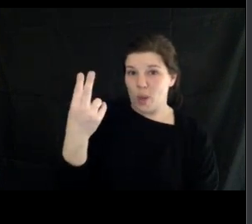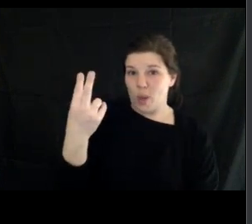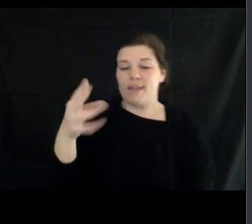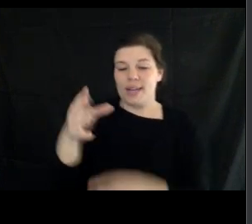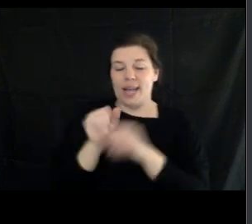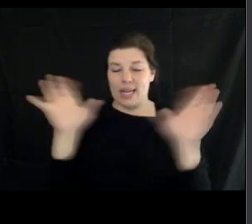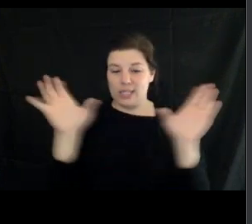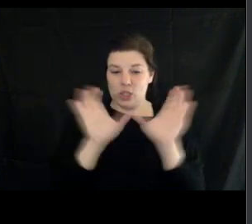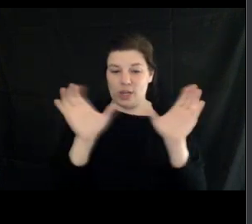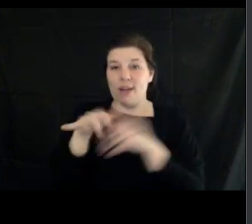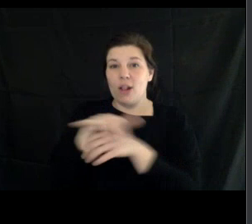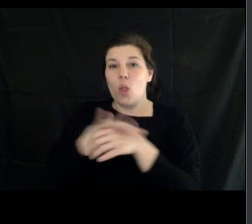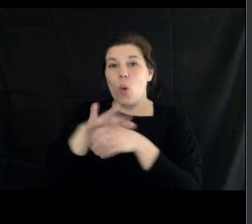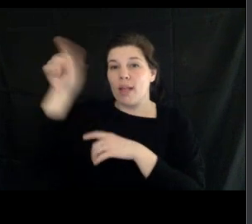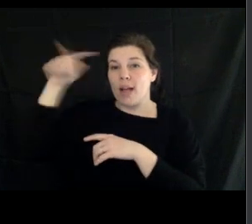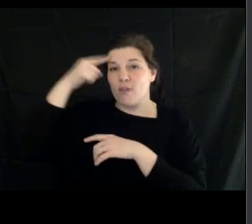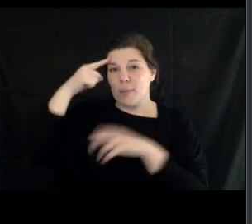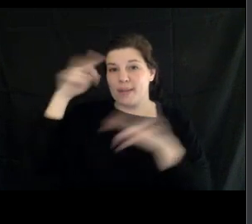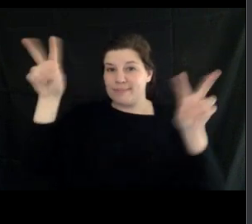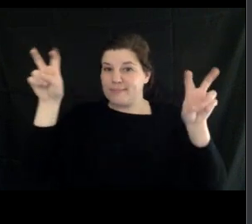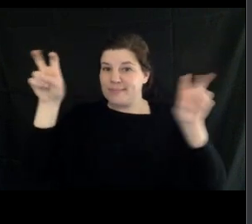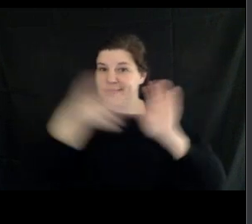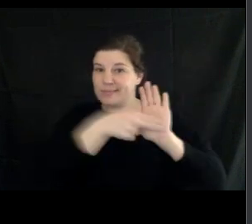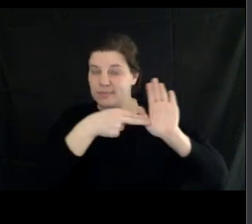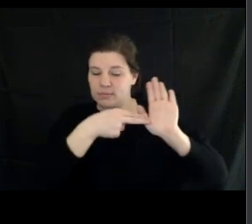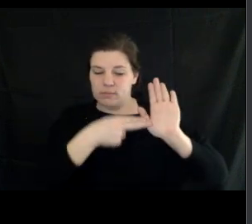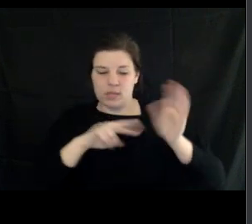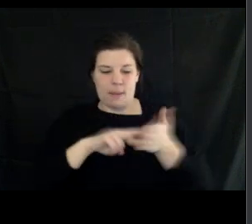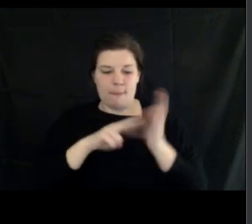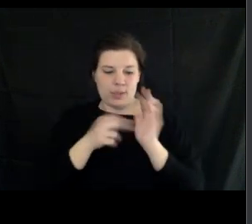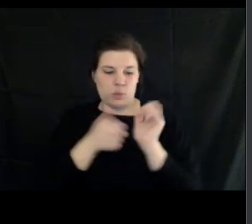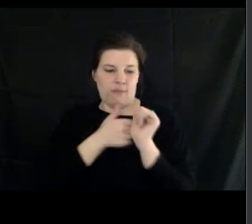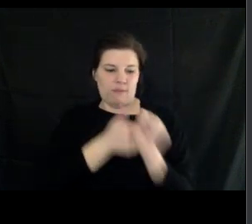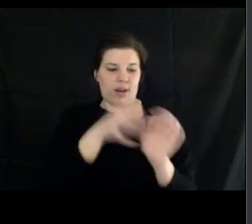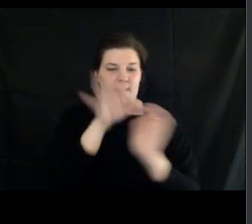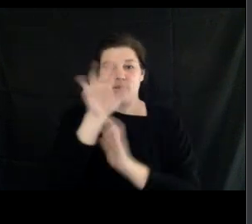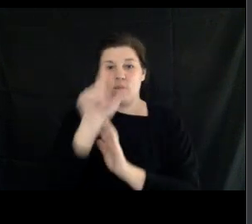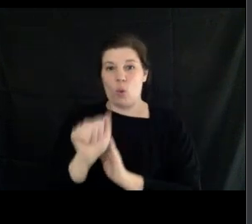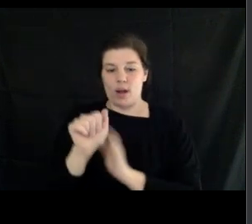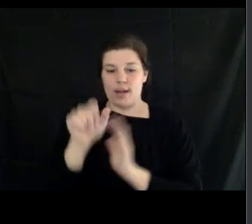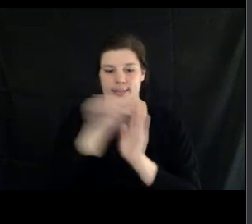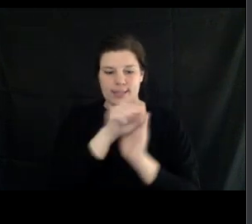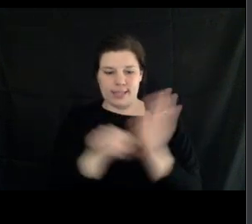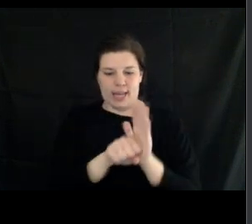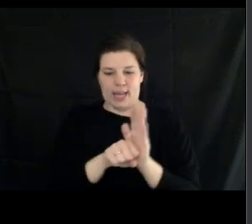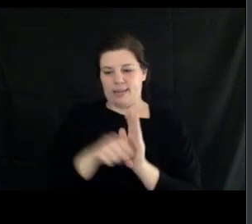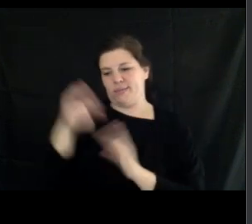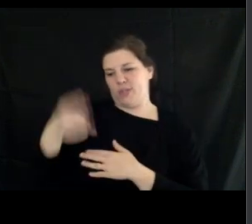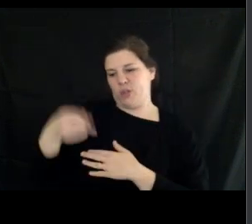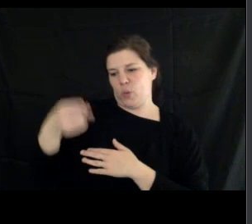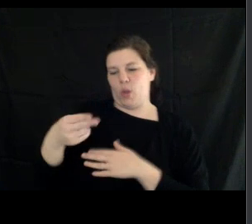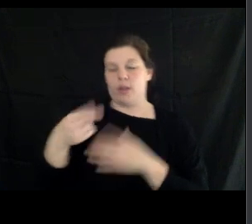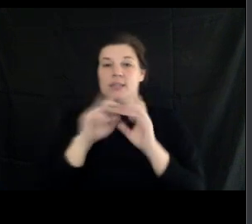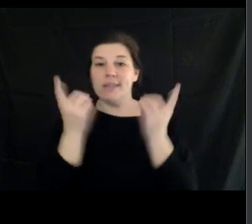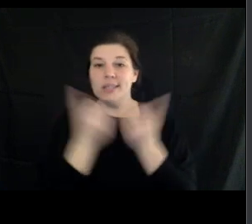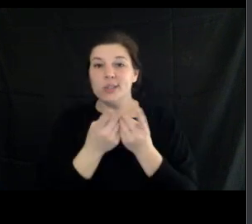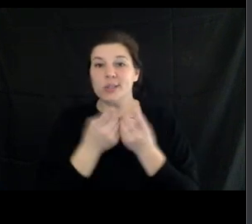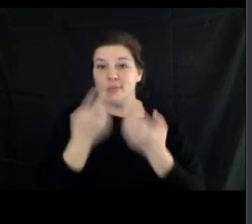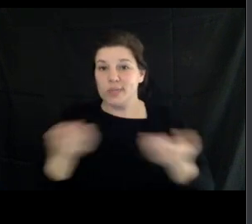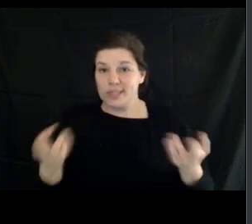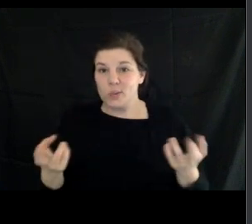government status in accordance with requirements of the state of Florida's Division of Historical Resources, Bureau of Historic